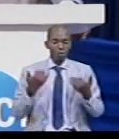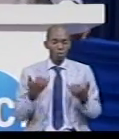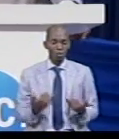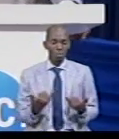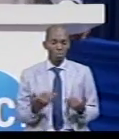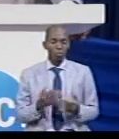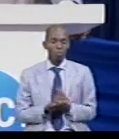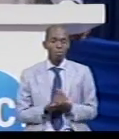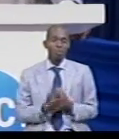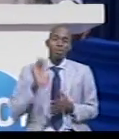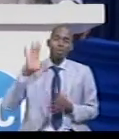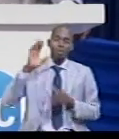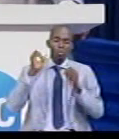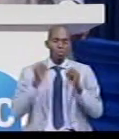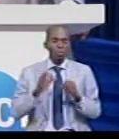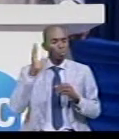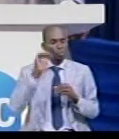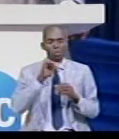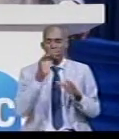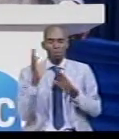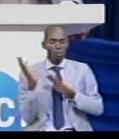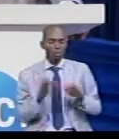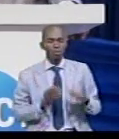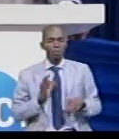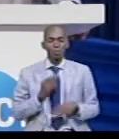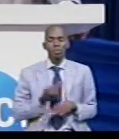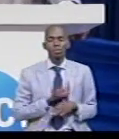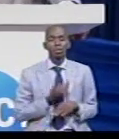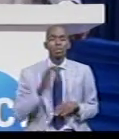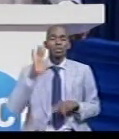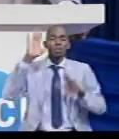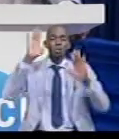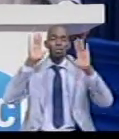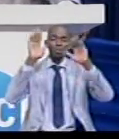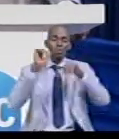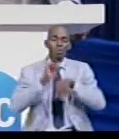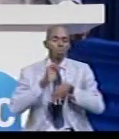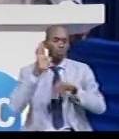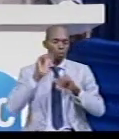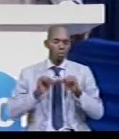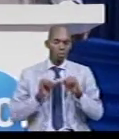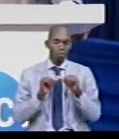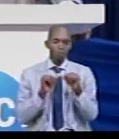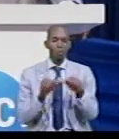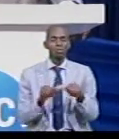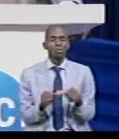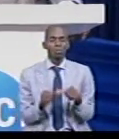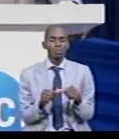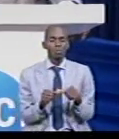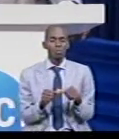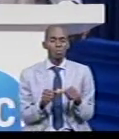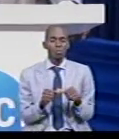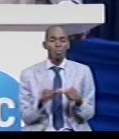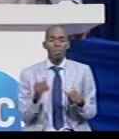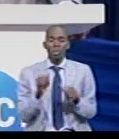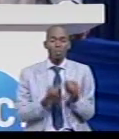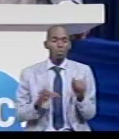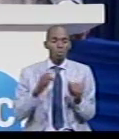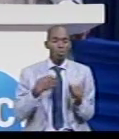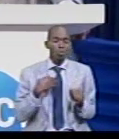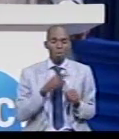your power will not leave us. The miracles will continue. And wherever we are, you